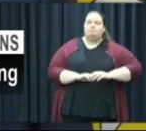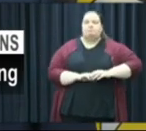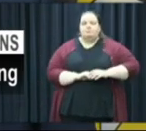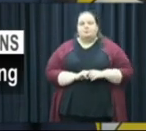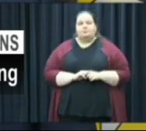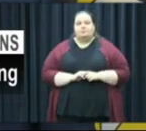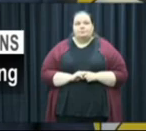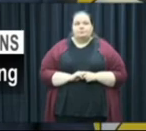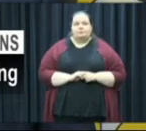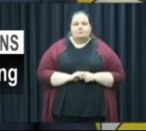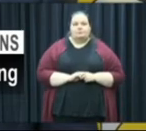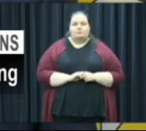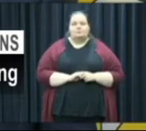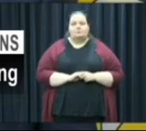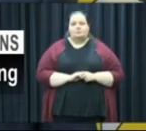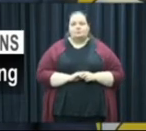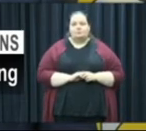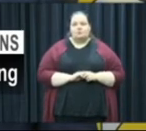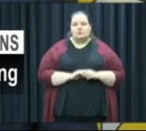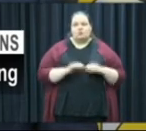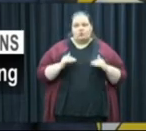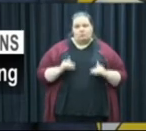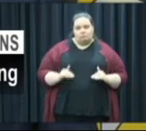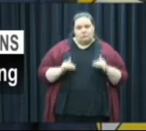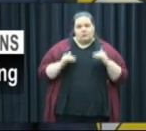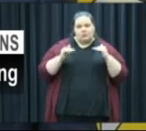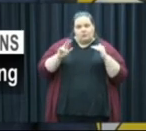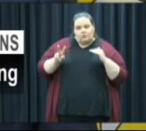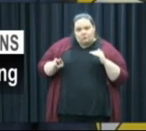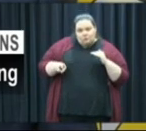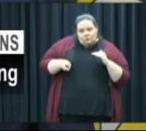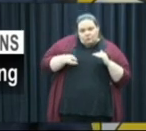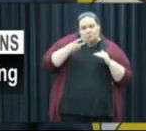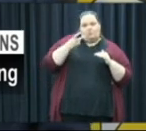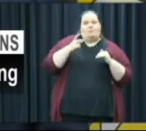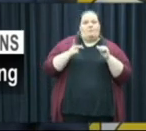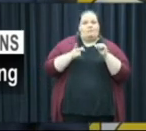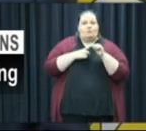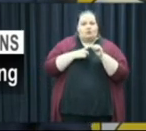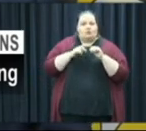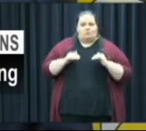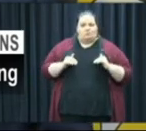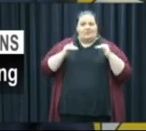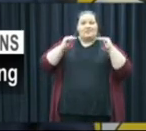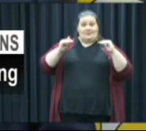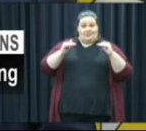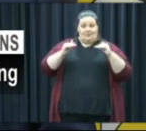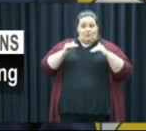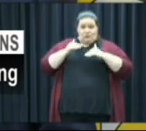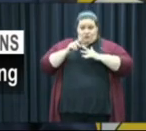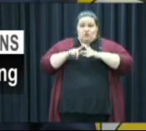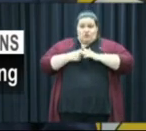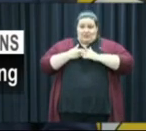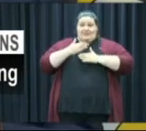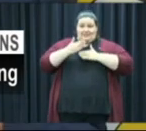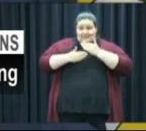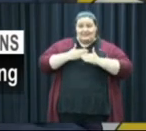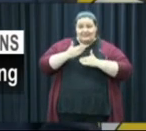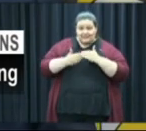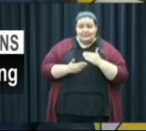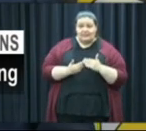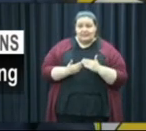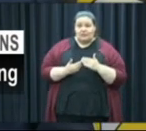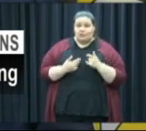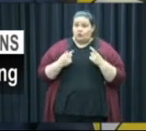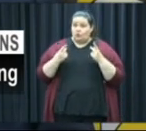were in red, so that we're moving through a transition into phase 1. And it was very much to ensure that all we